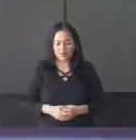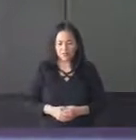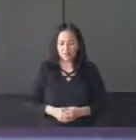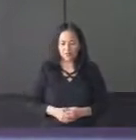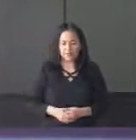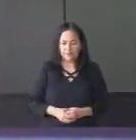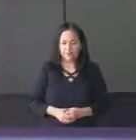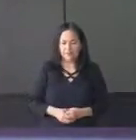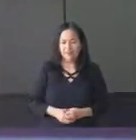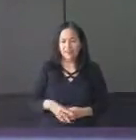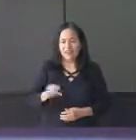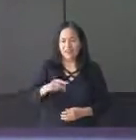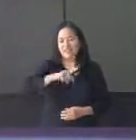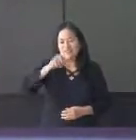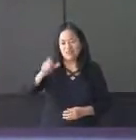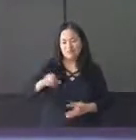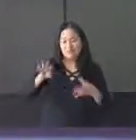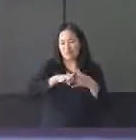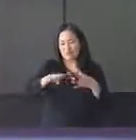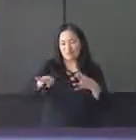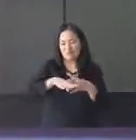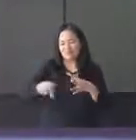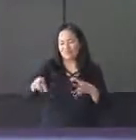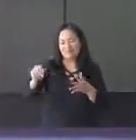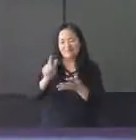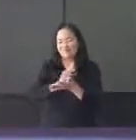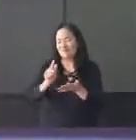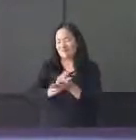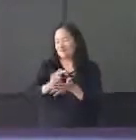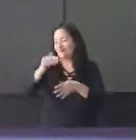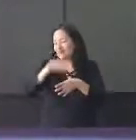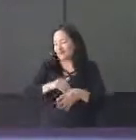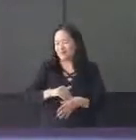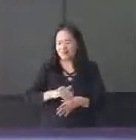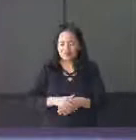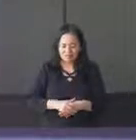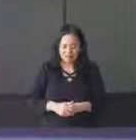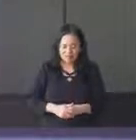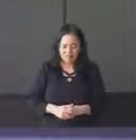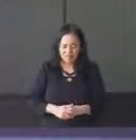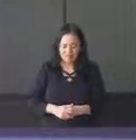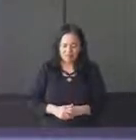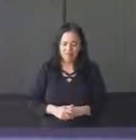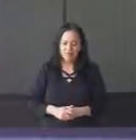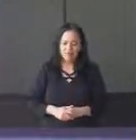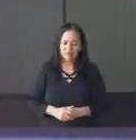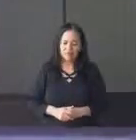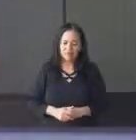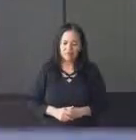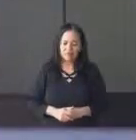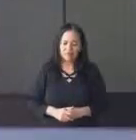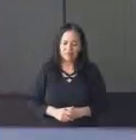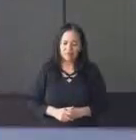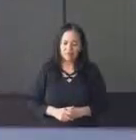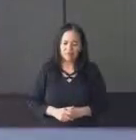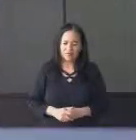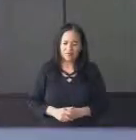embezzlement, administrative irregularities, and illegal migration. In September of this year, he was convicted